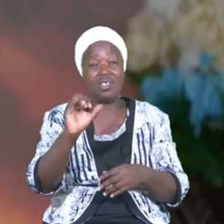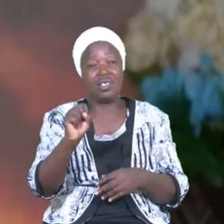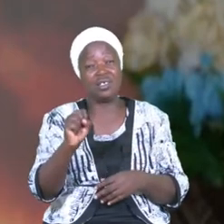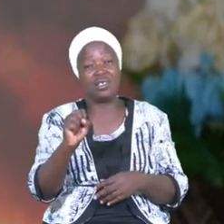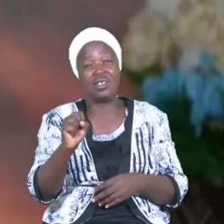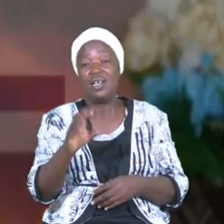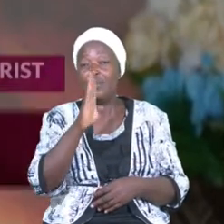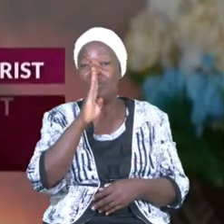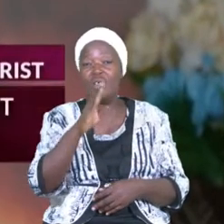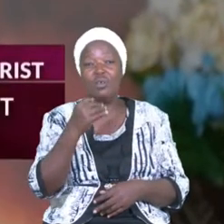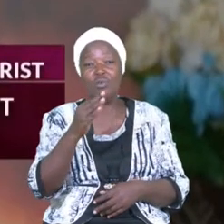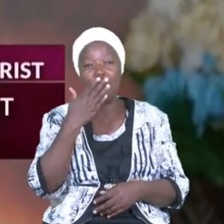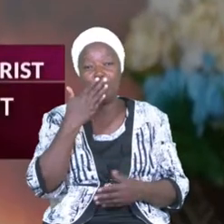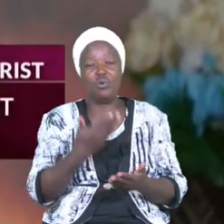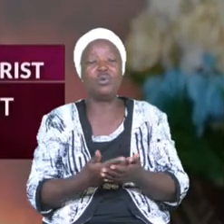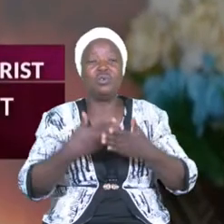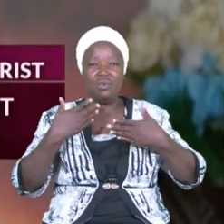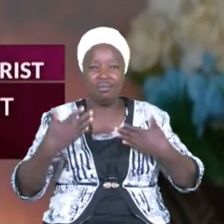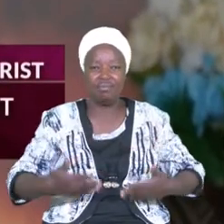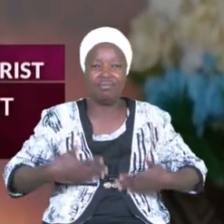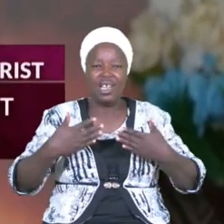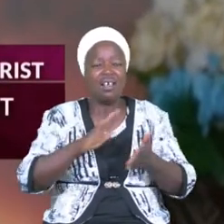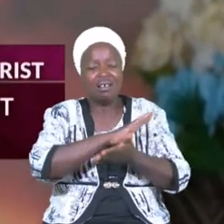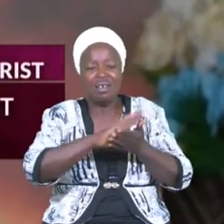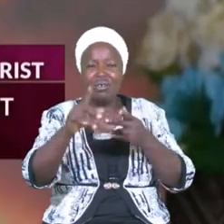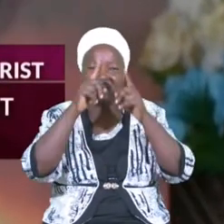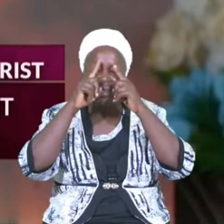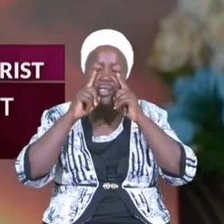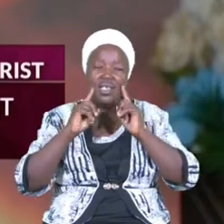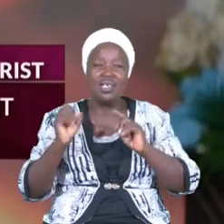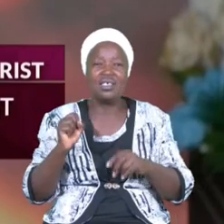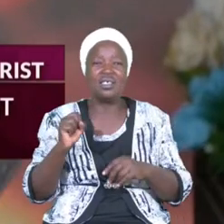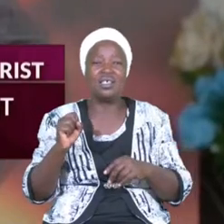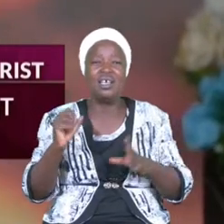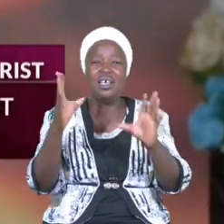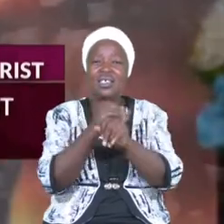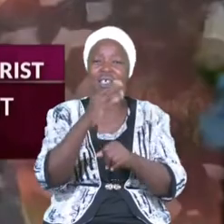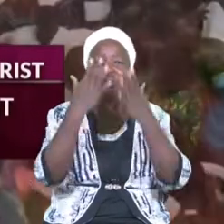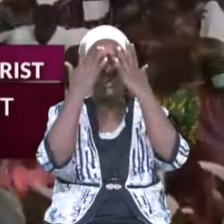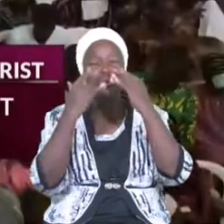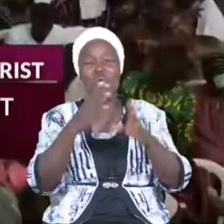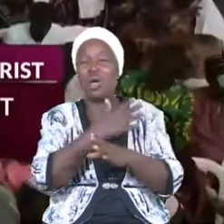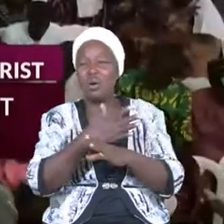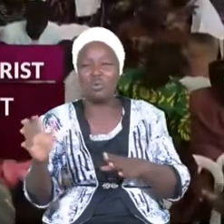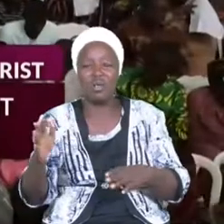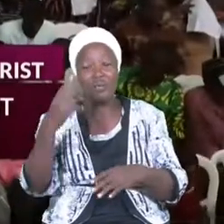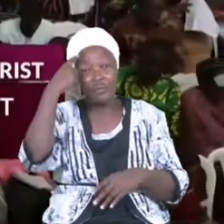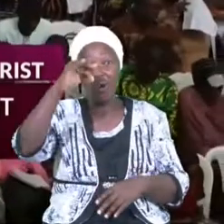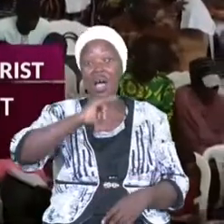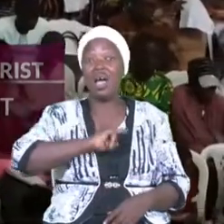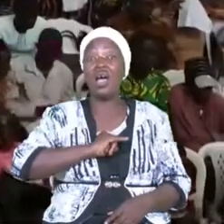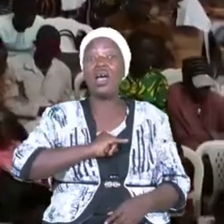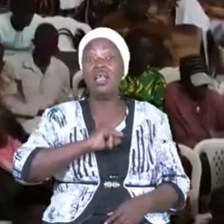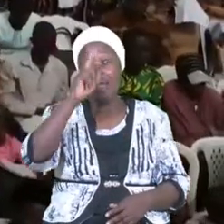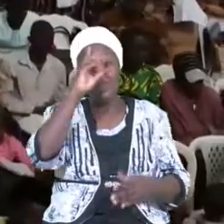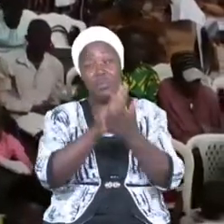cheer. Wipe your tears away. Take your sorrow away. For I believe God